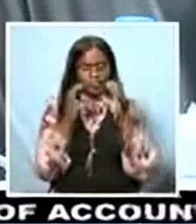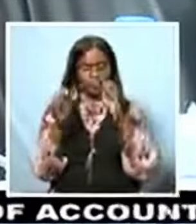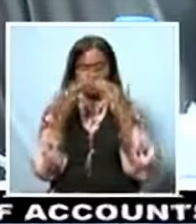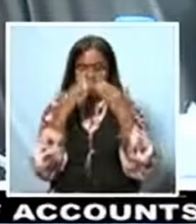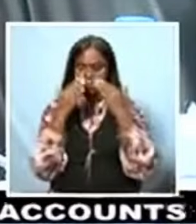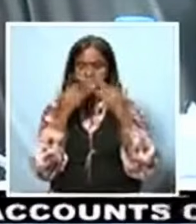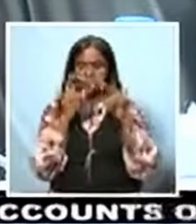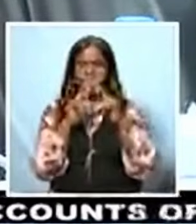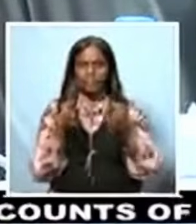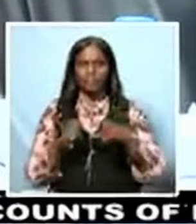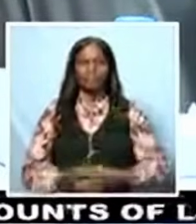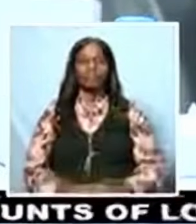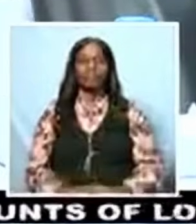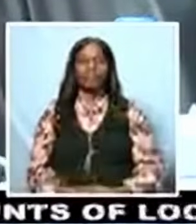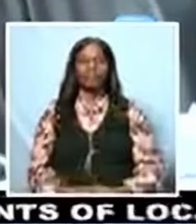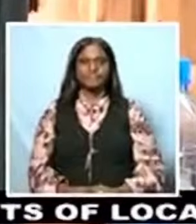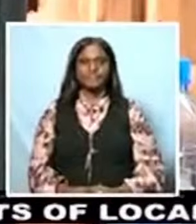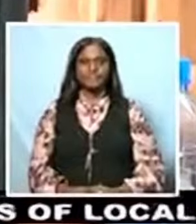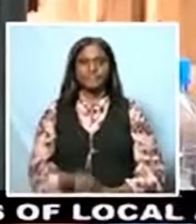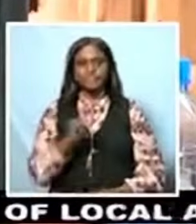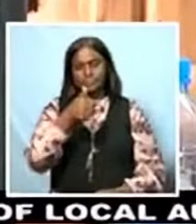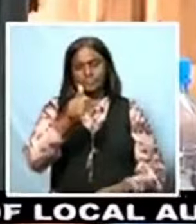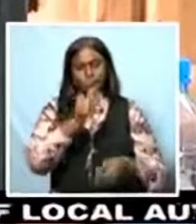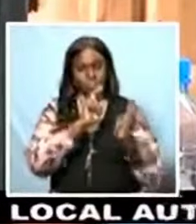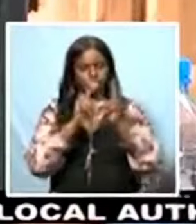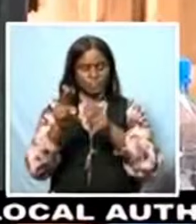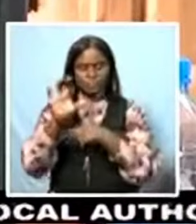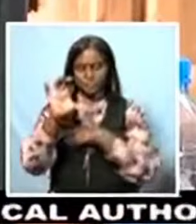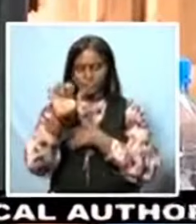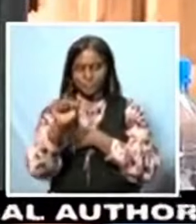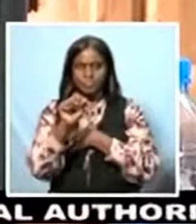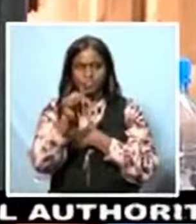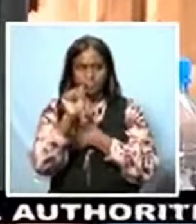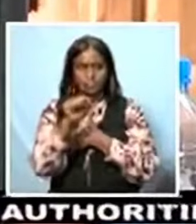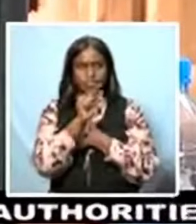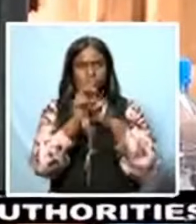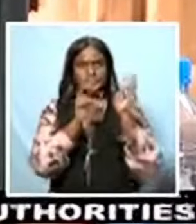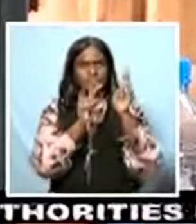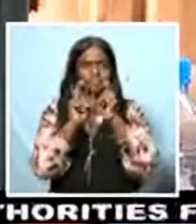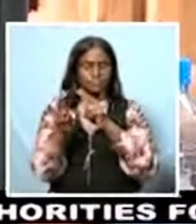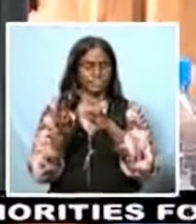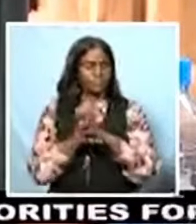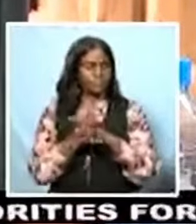Chair. Thank you. You answer that, yes.